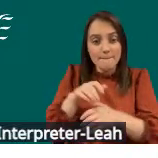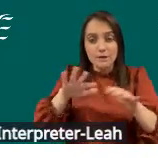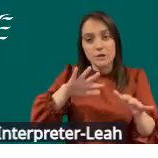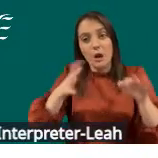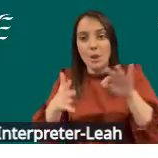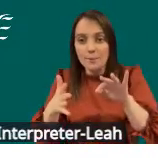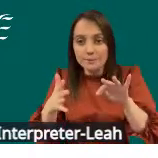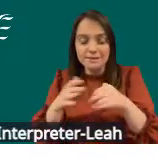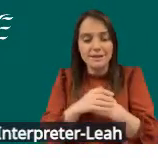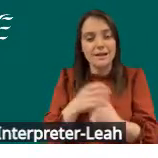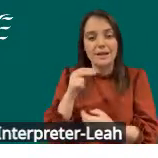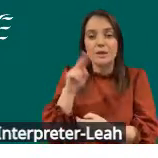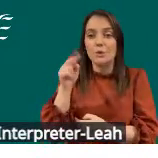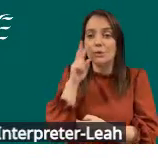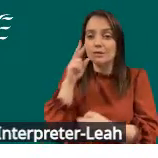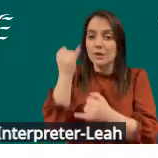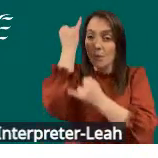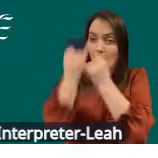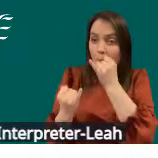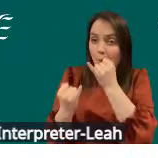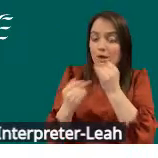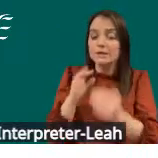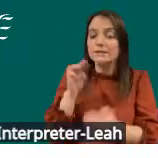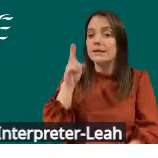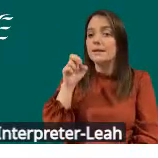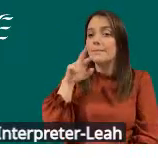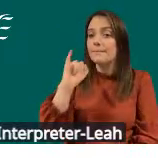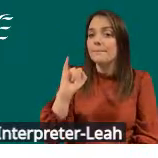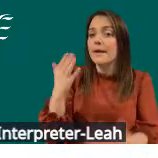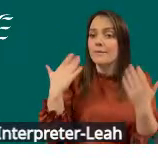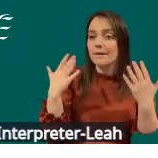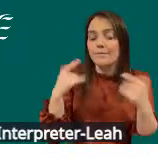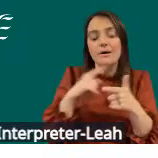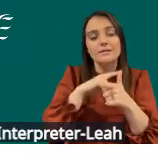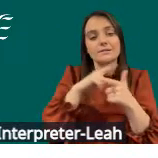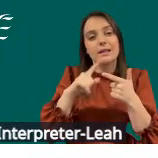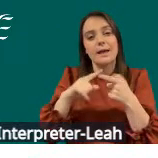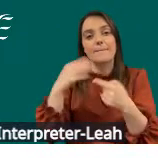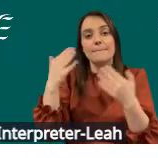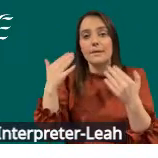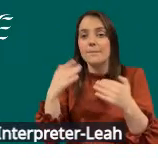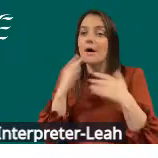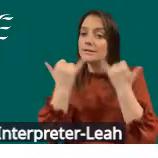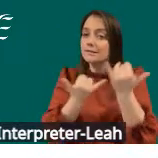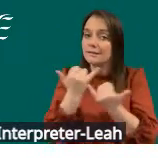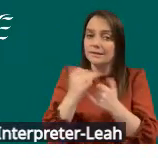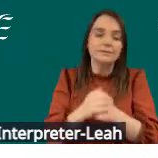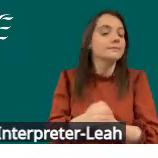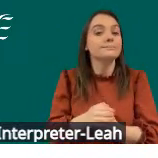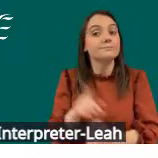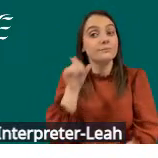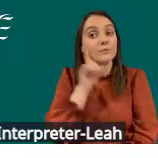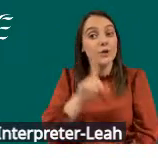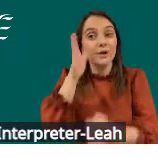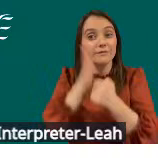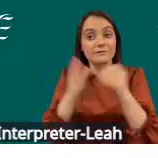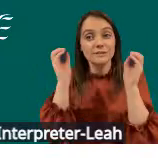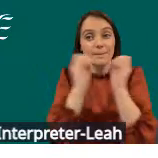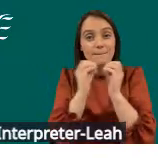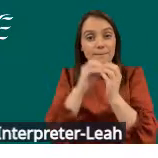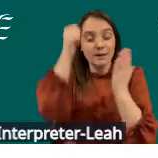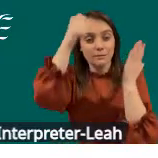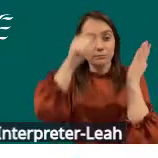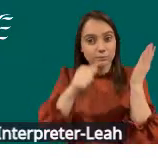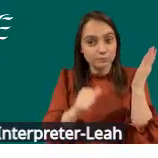it often comes out and worse in those perimenopausal and menopausal years. So the girls have already spoken about these the